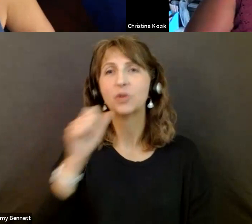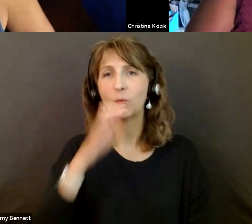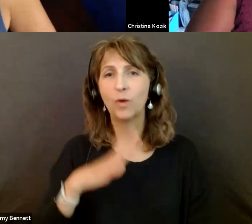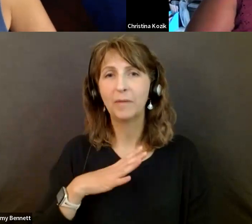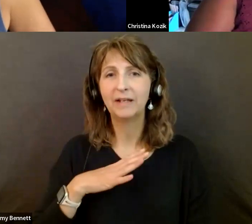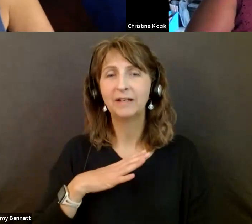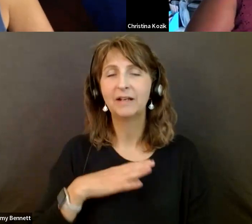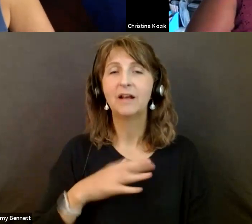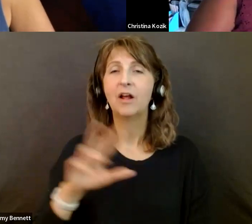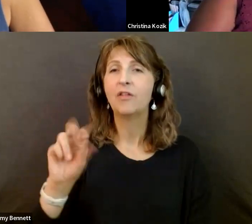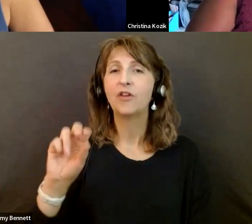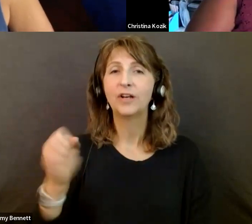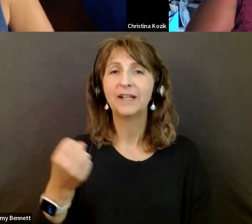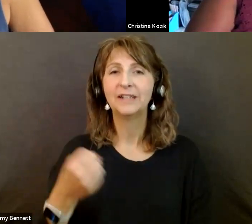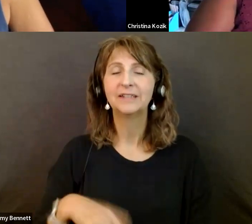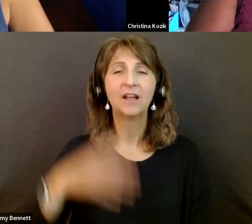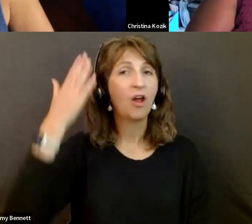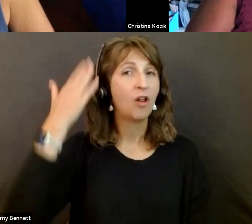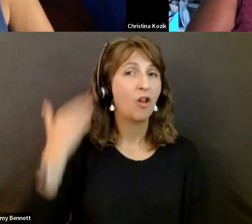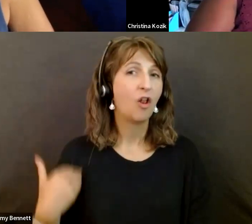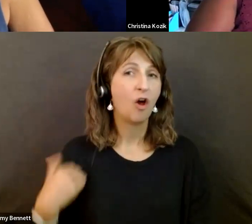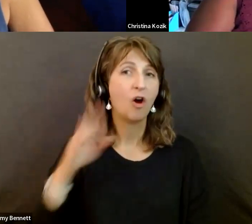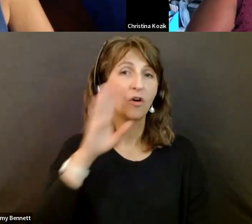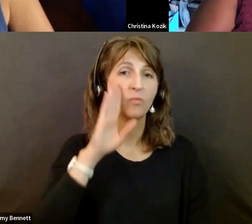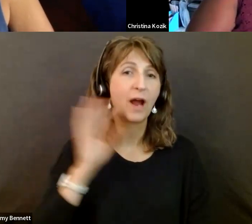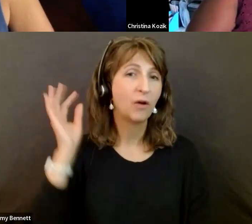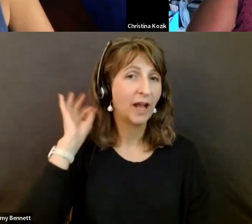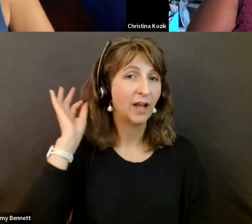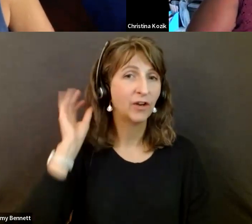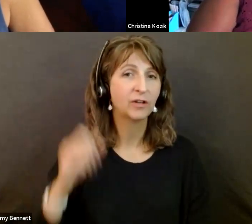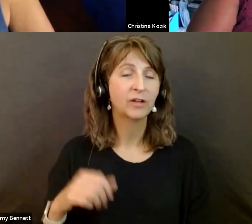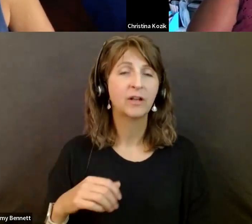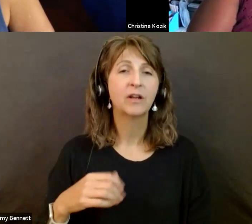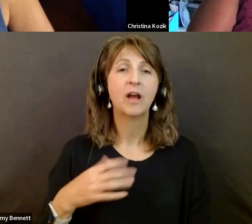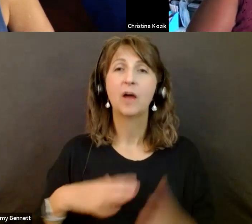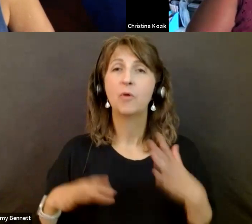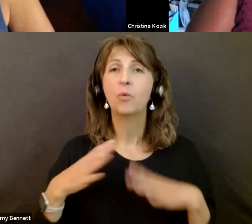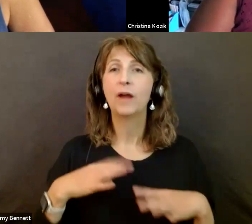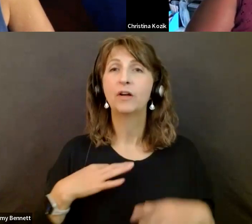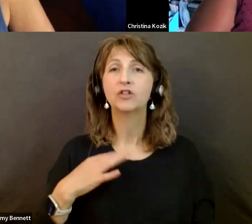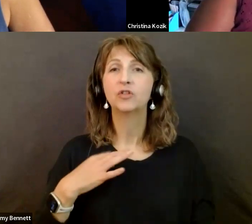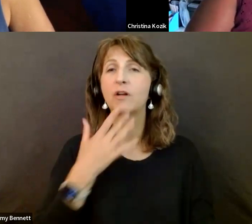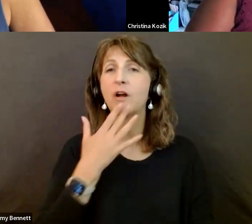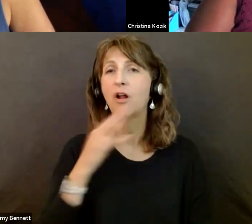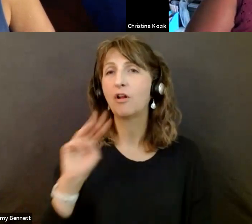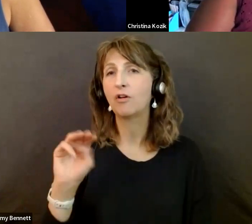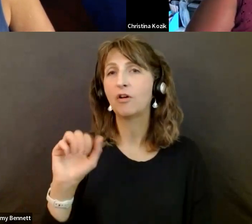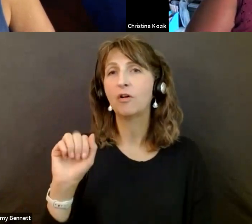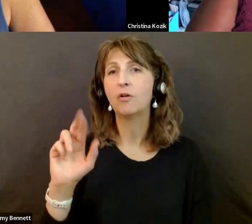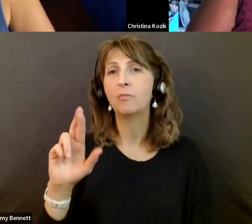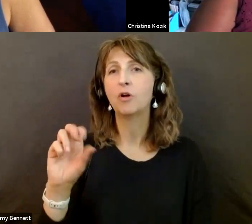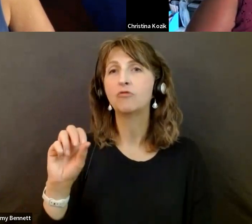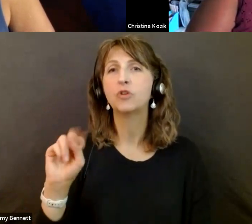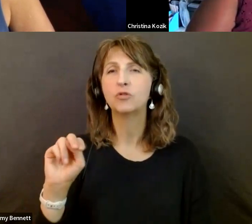I have long brown hair, and I am wearing a maroon colored top, and we're